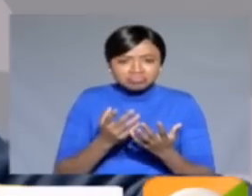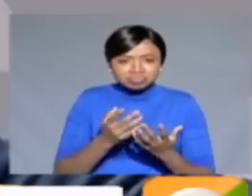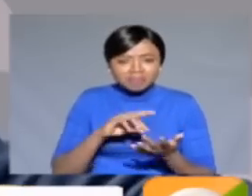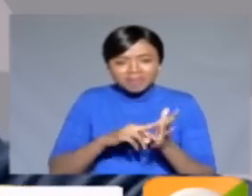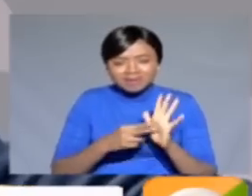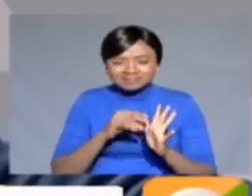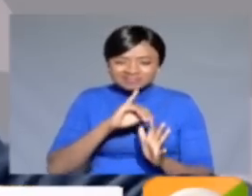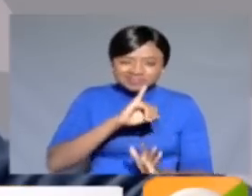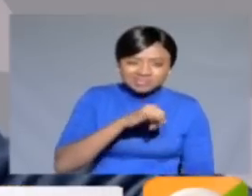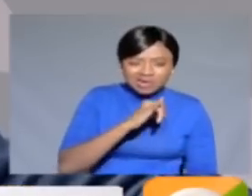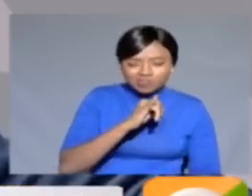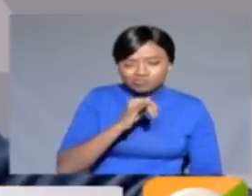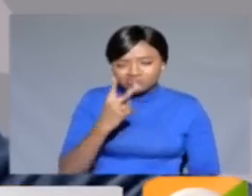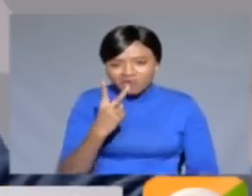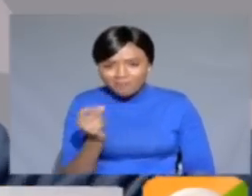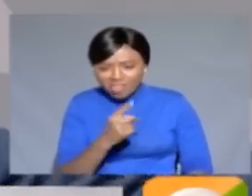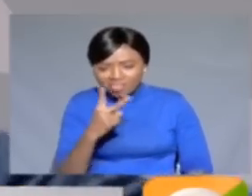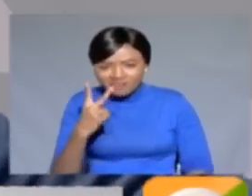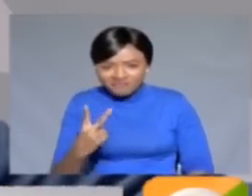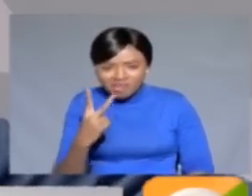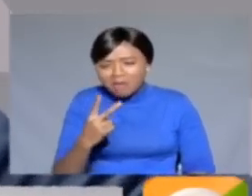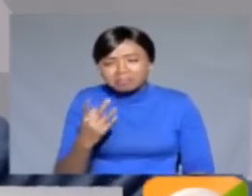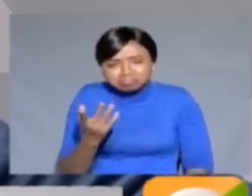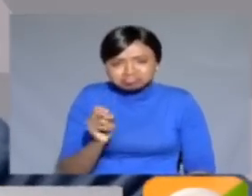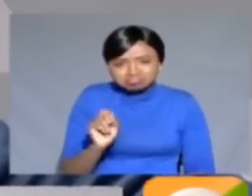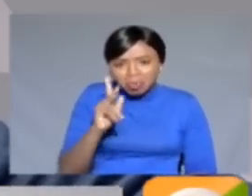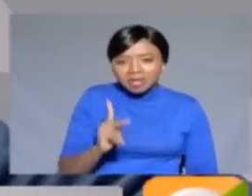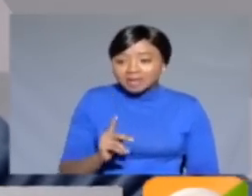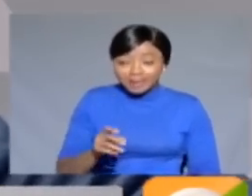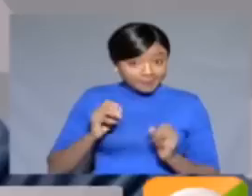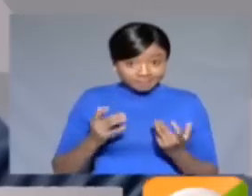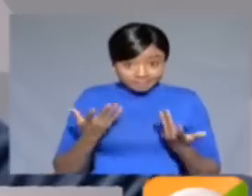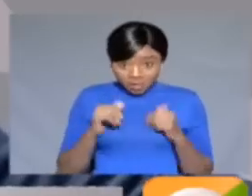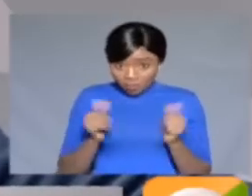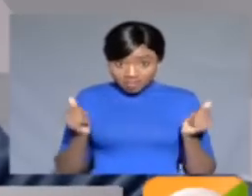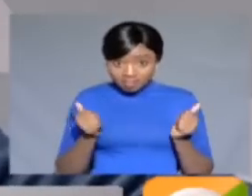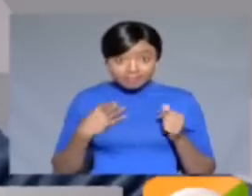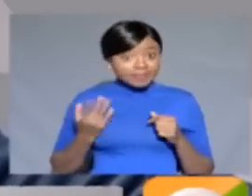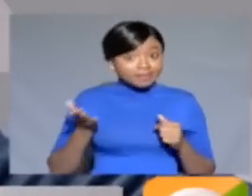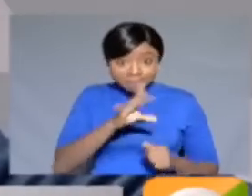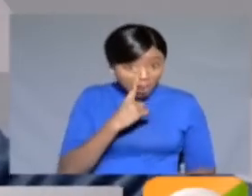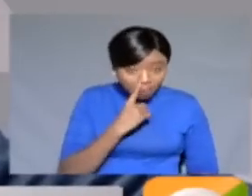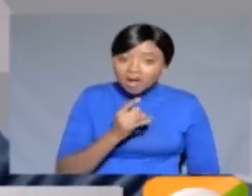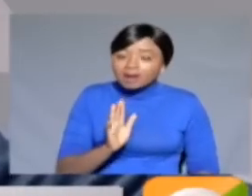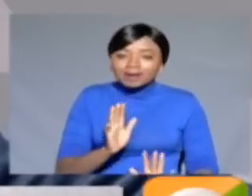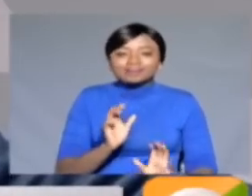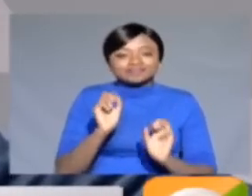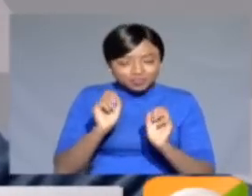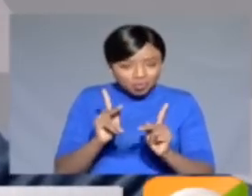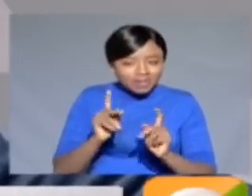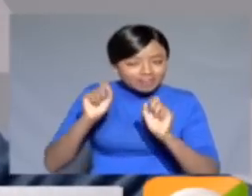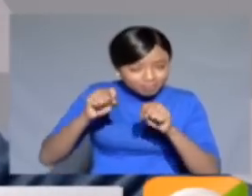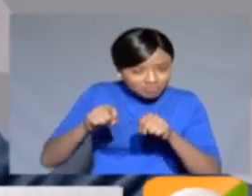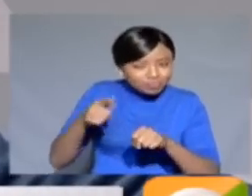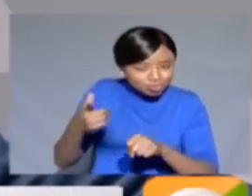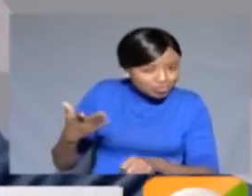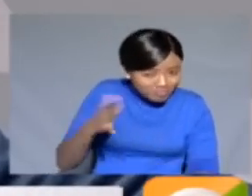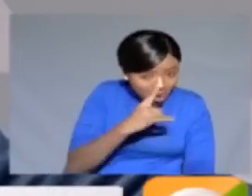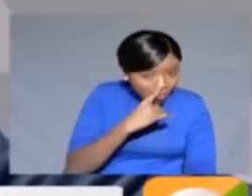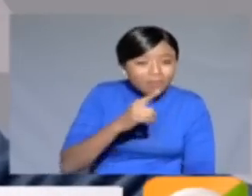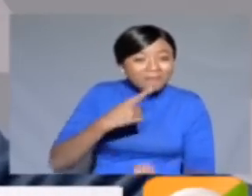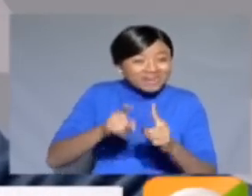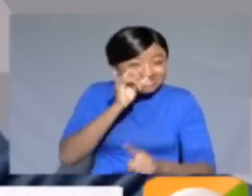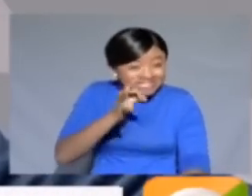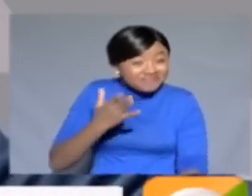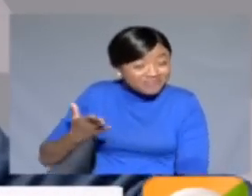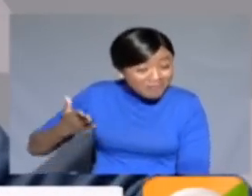January, February, I think. And then I said, good, now we go home, right? He said, well, you can go home, but if you go home, I will guarantee you